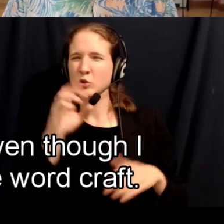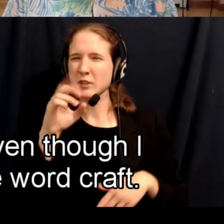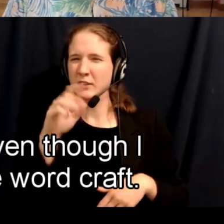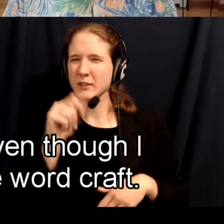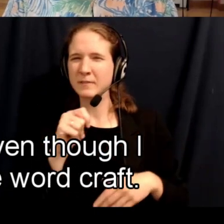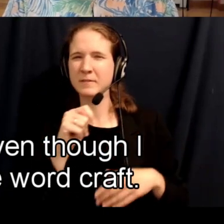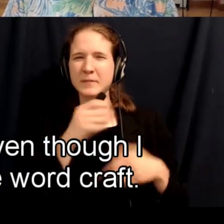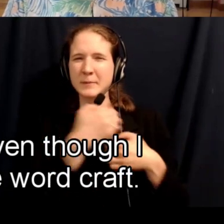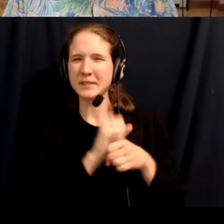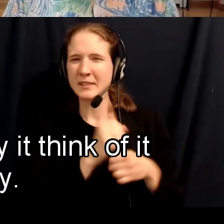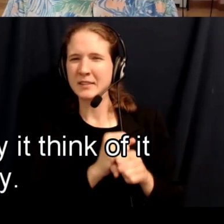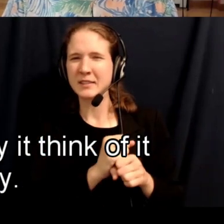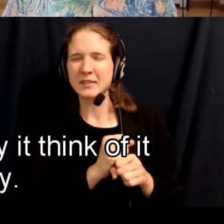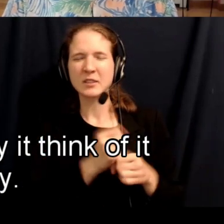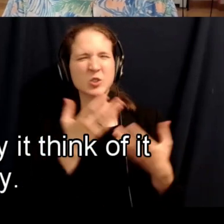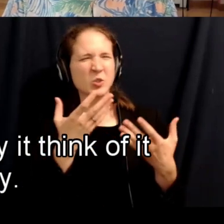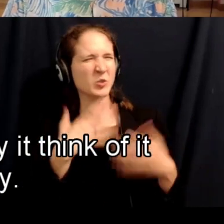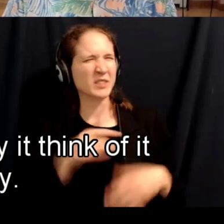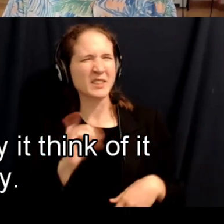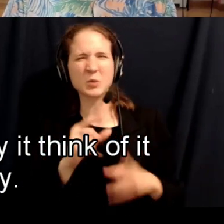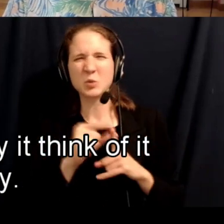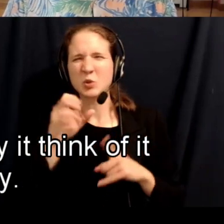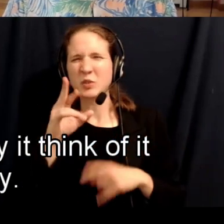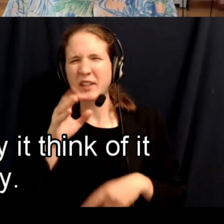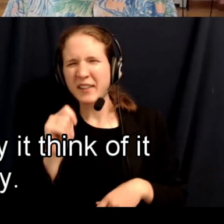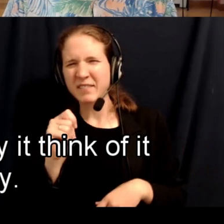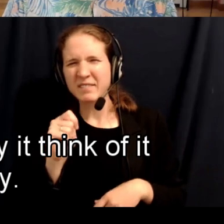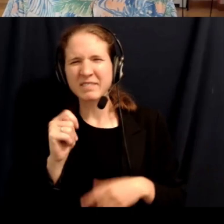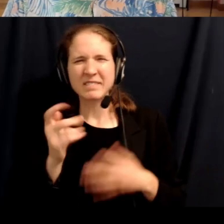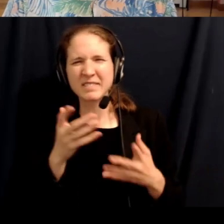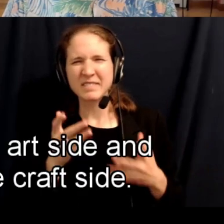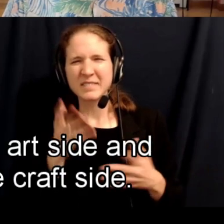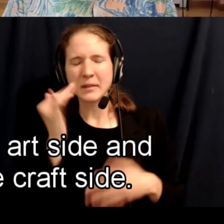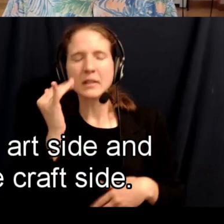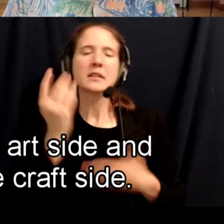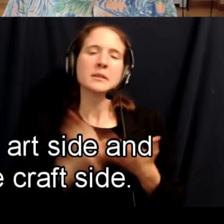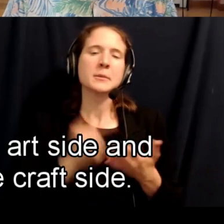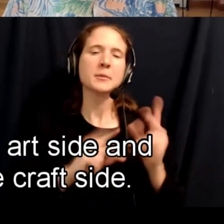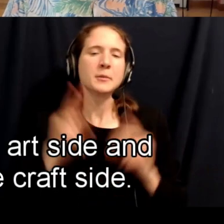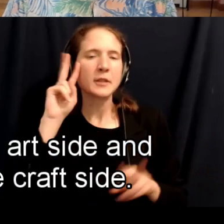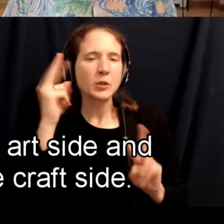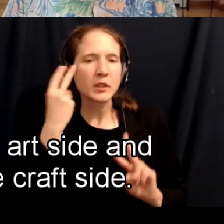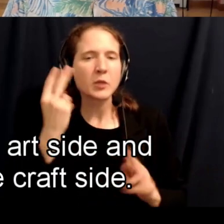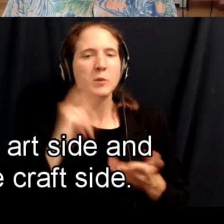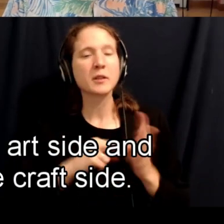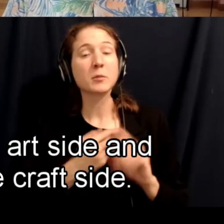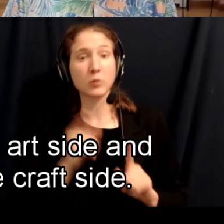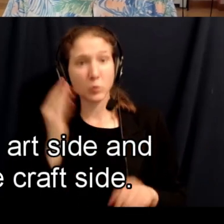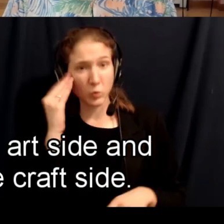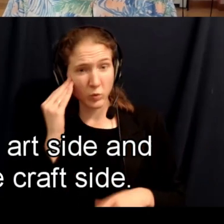though I hate saying in the word craft, because sometimes people think of it in a different way. But there is that art side and